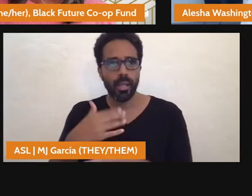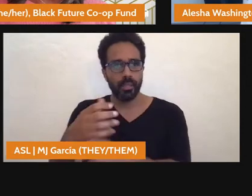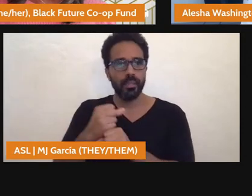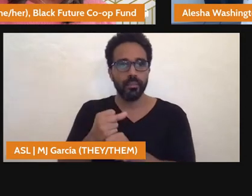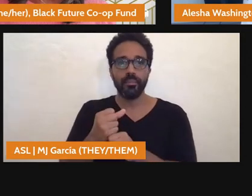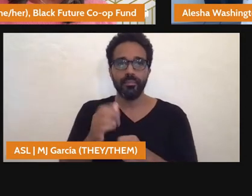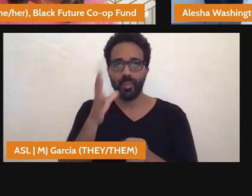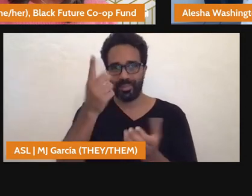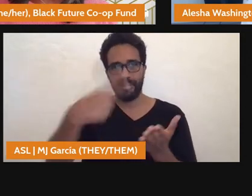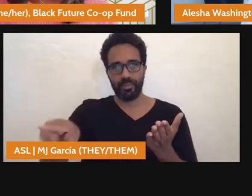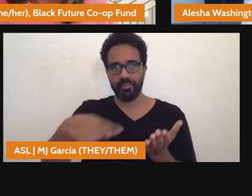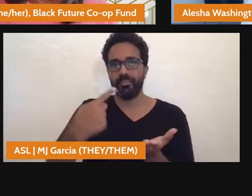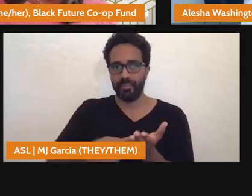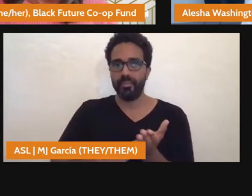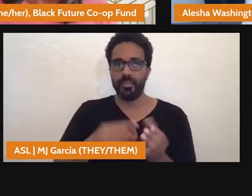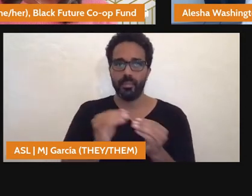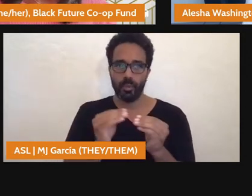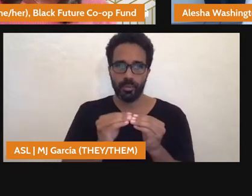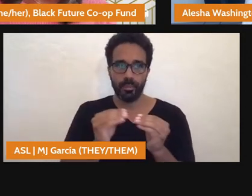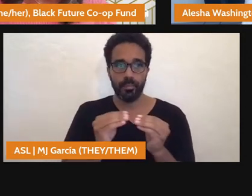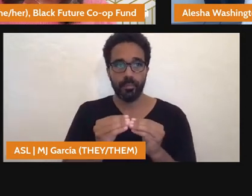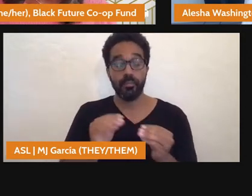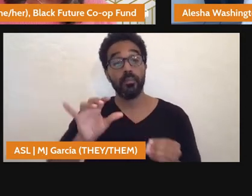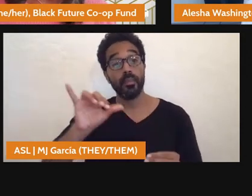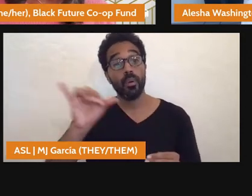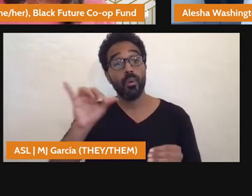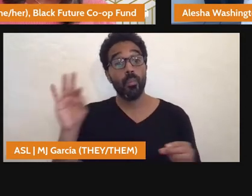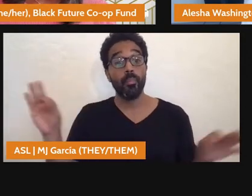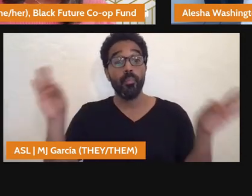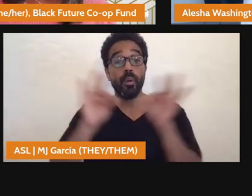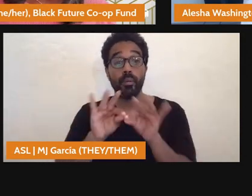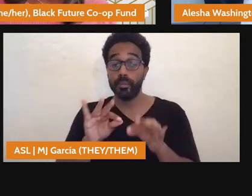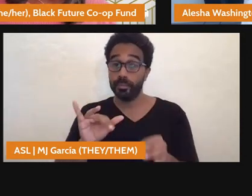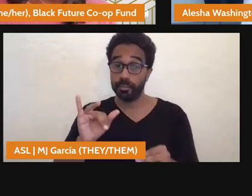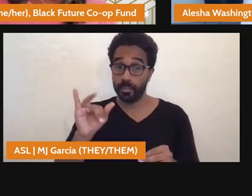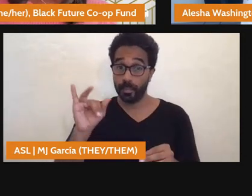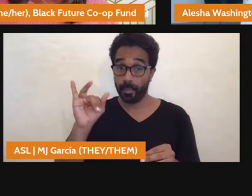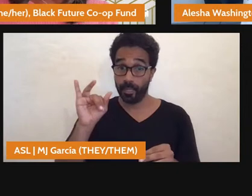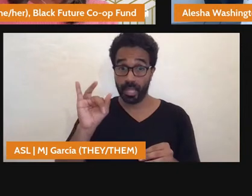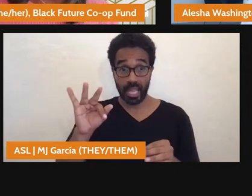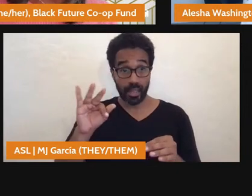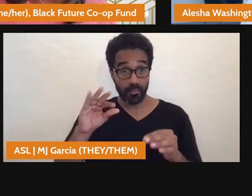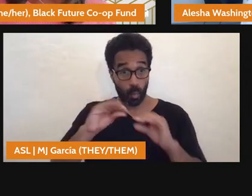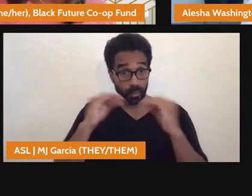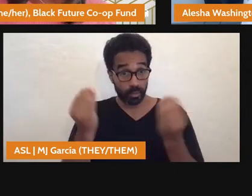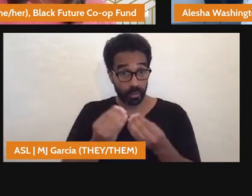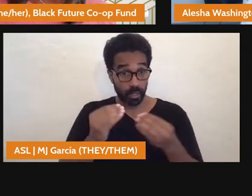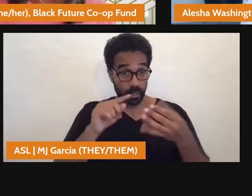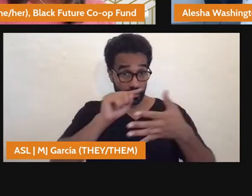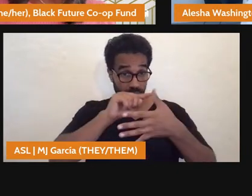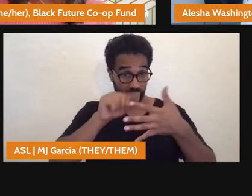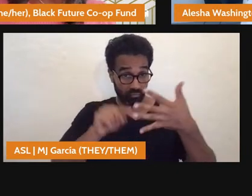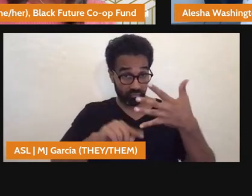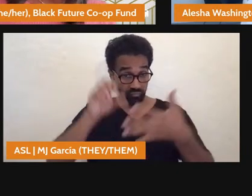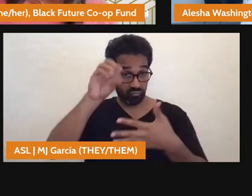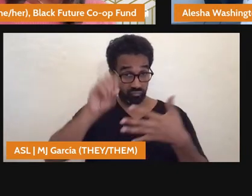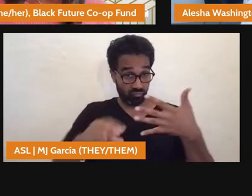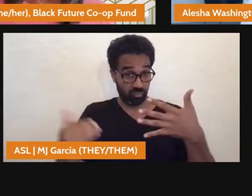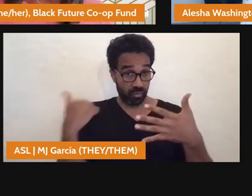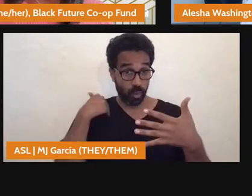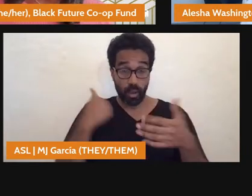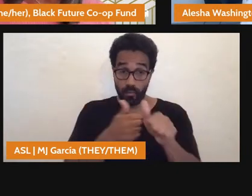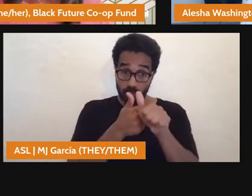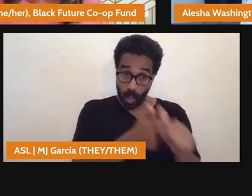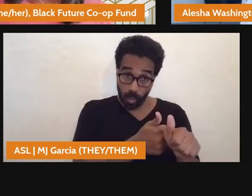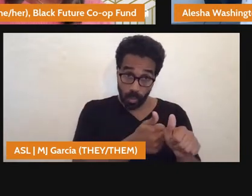that you tune in next week. But also, if you follow any of the named organizations or the Black Future Co-op Fund, we are making